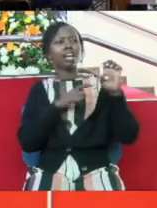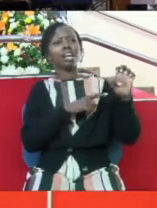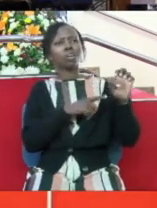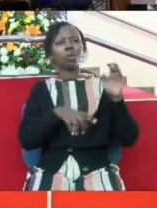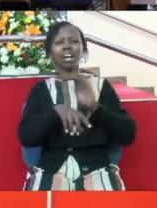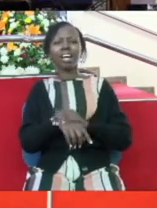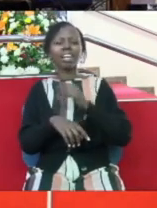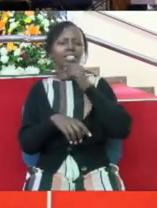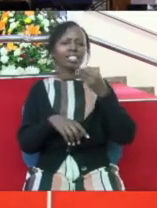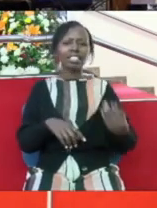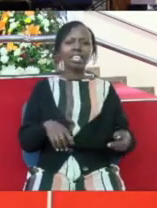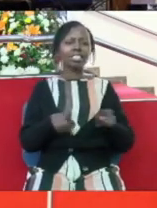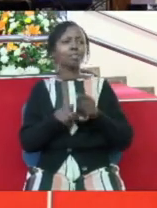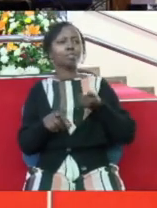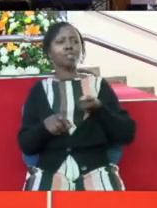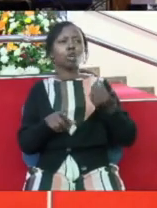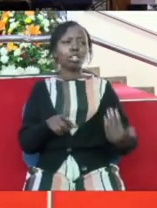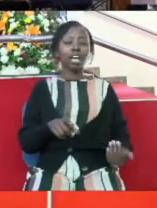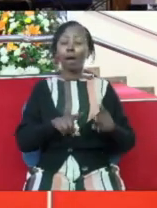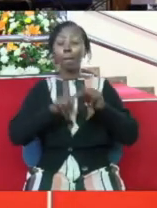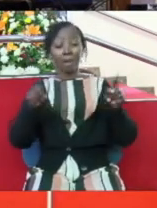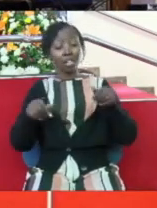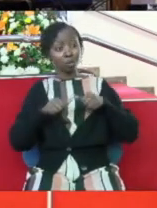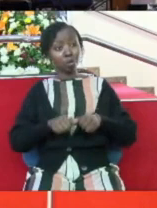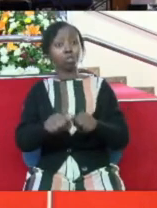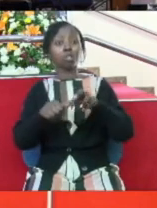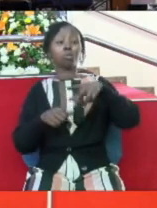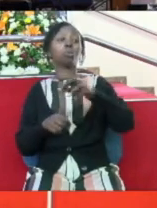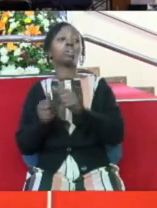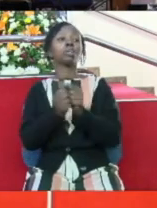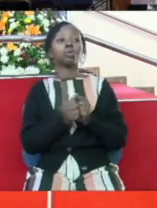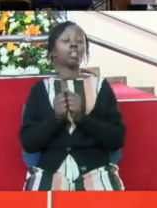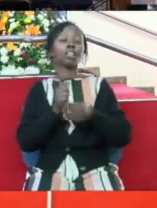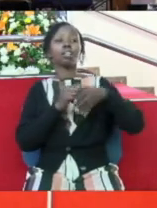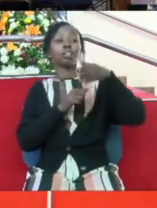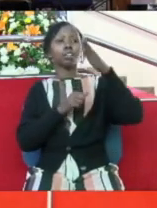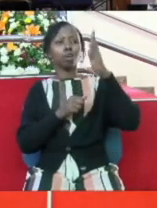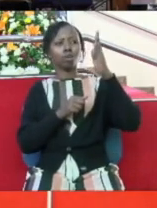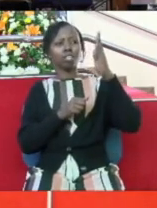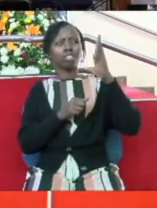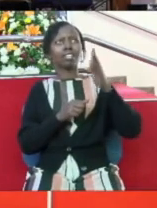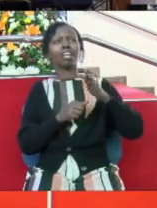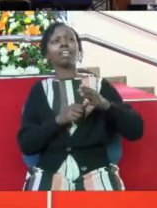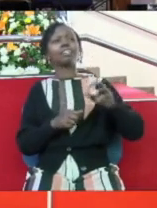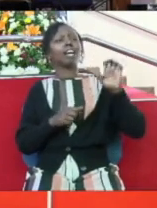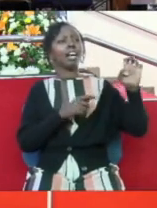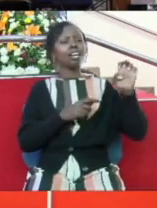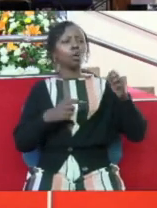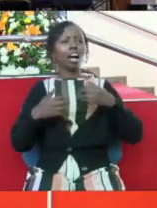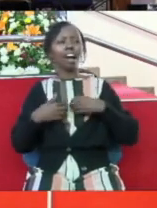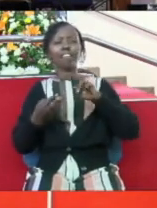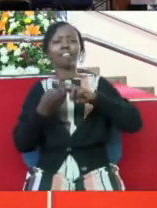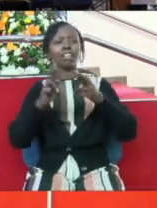and daughters. But he walked with God. Lakini alitembea na Mungu. He was intimate with God. Alikuwa na